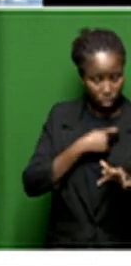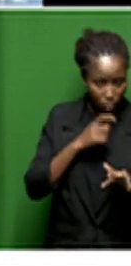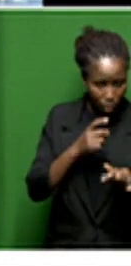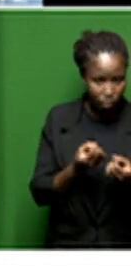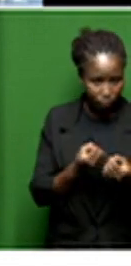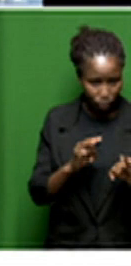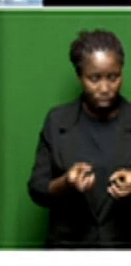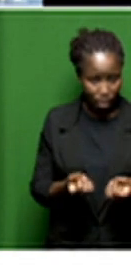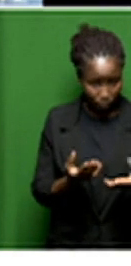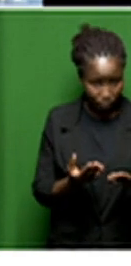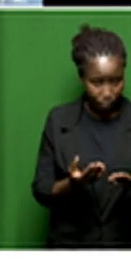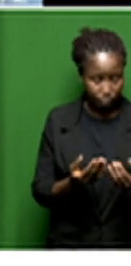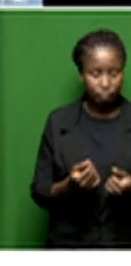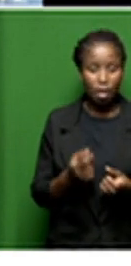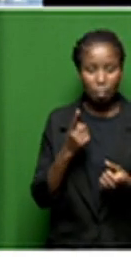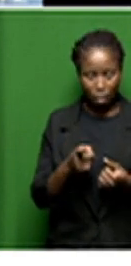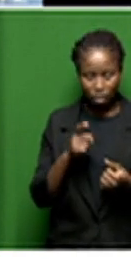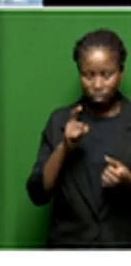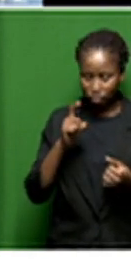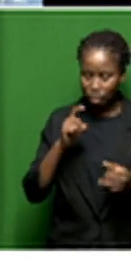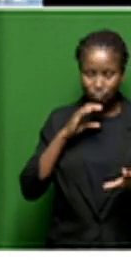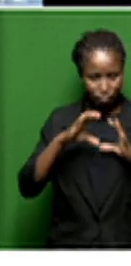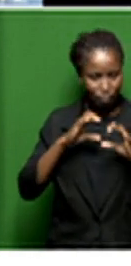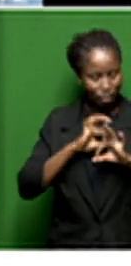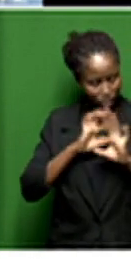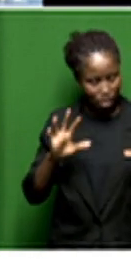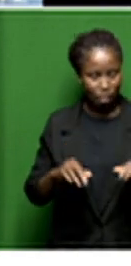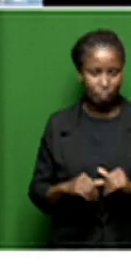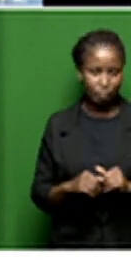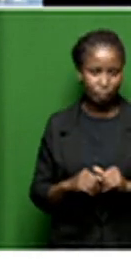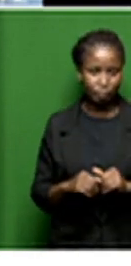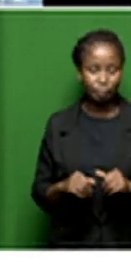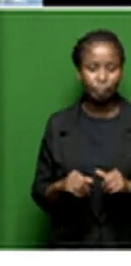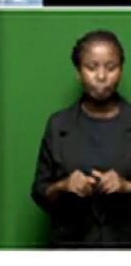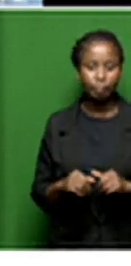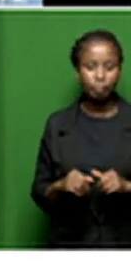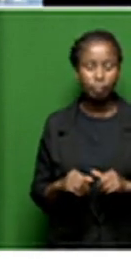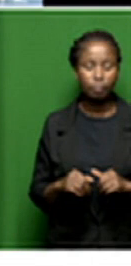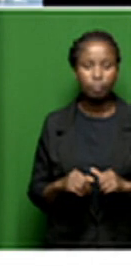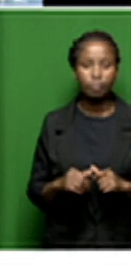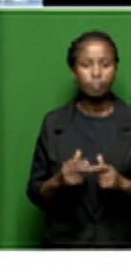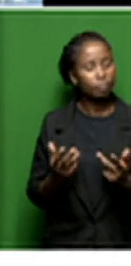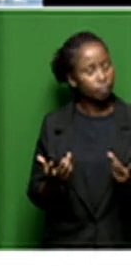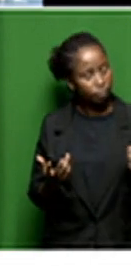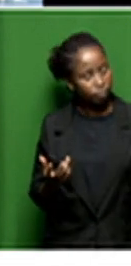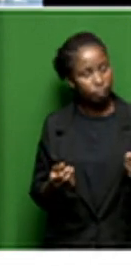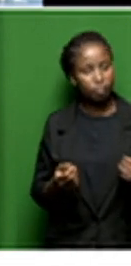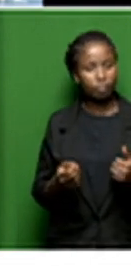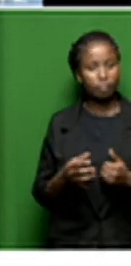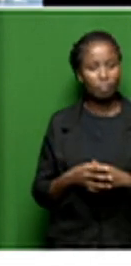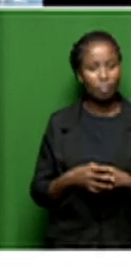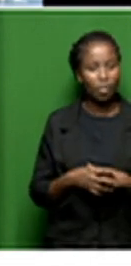And that's got to be communicated to people. Yes, people, you know,